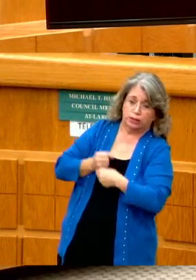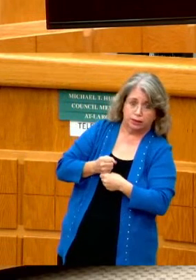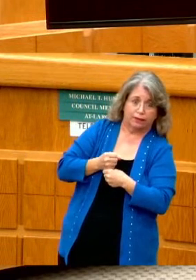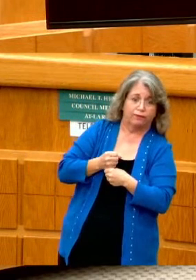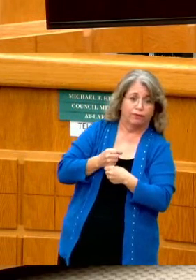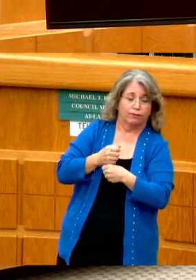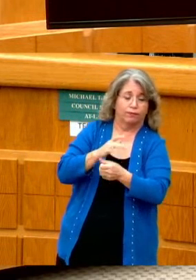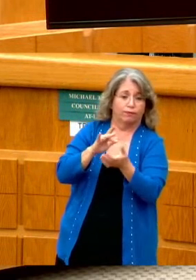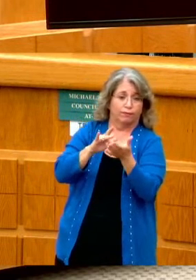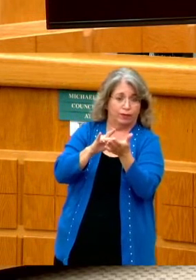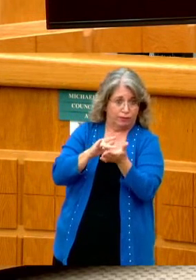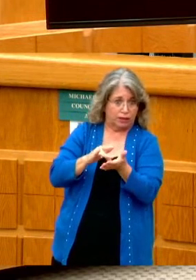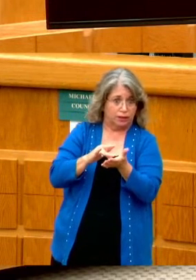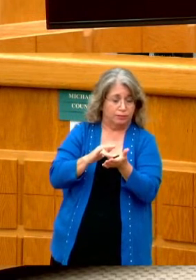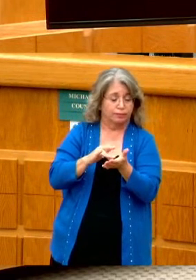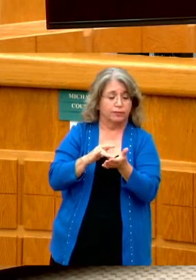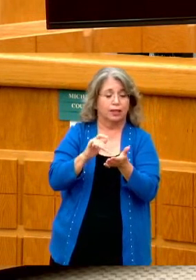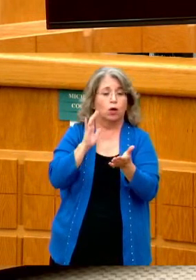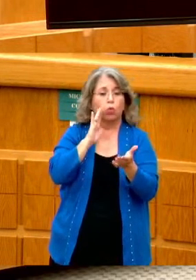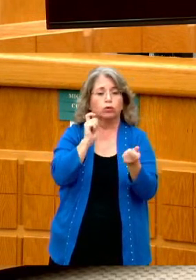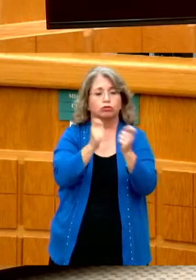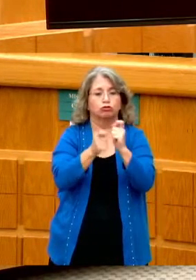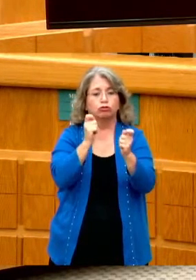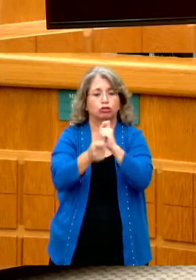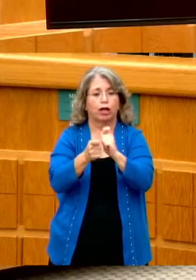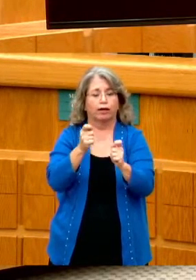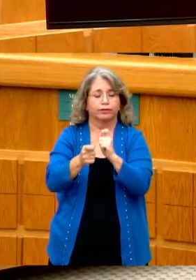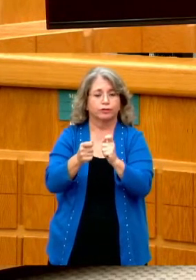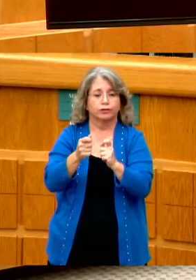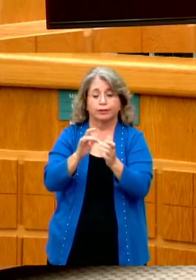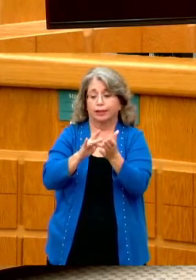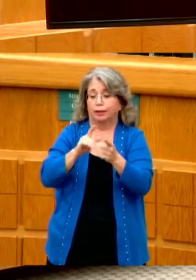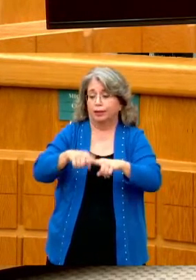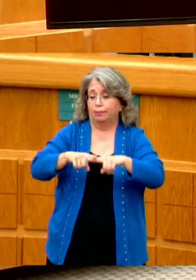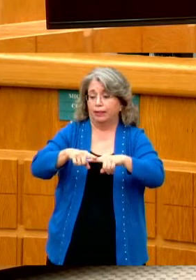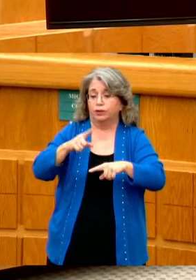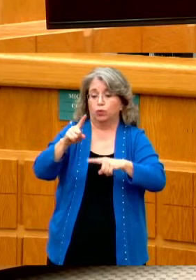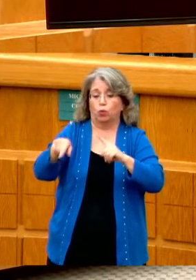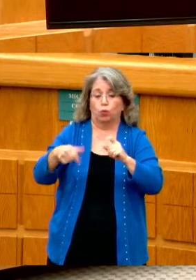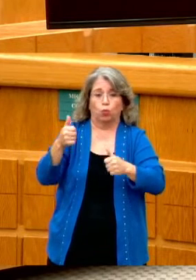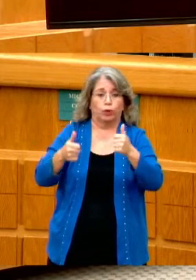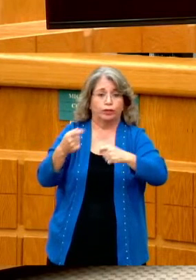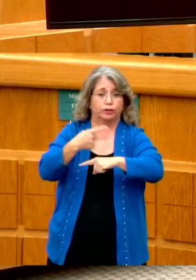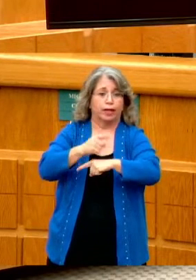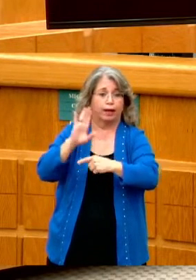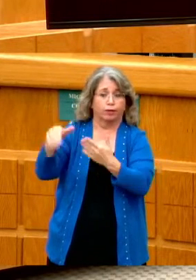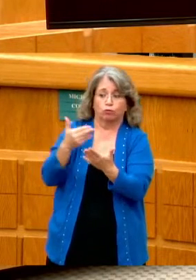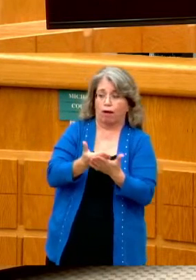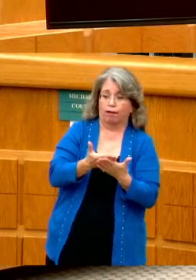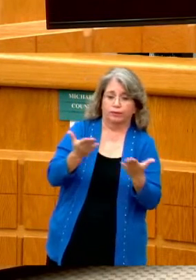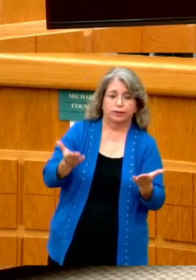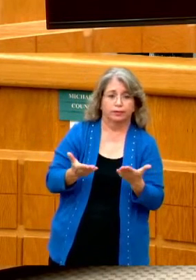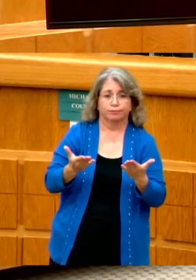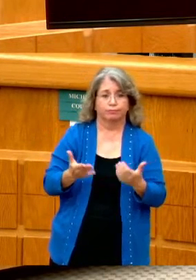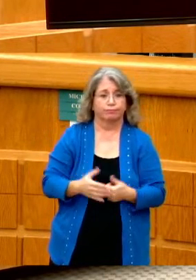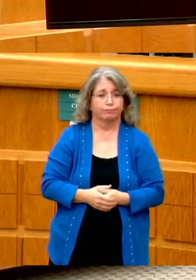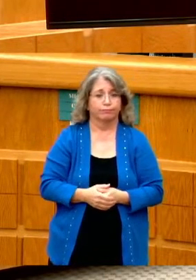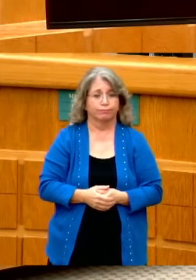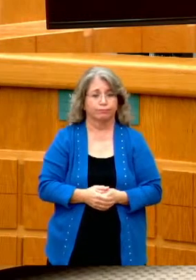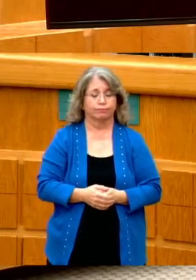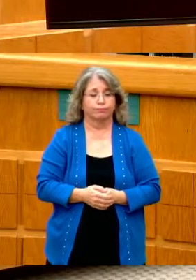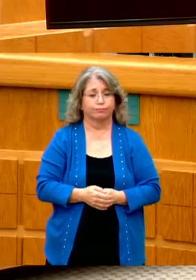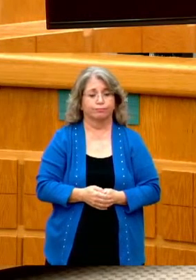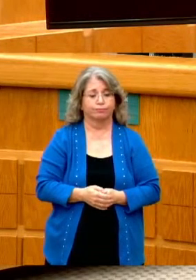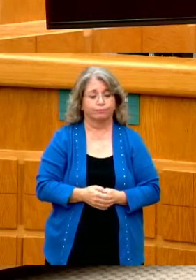that changes just depending on vaccine availability and when it arrives. ¿Qué día está abierta la clínica móvil de Distrito de Salud?